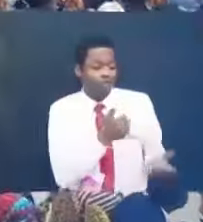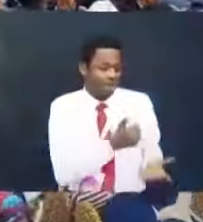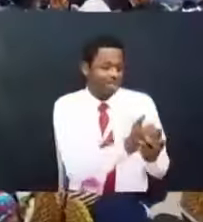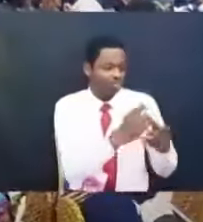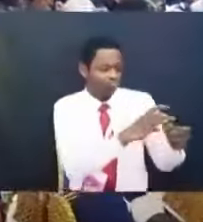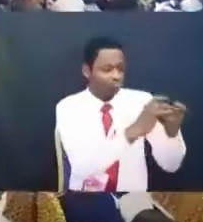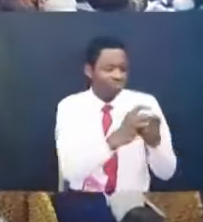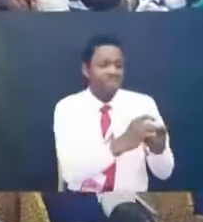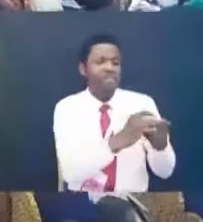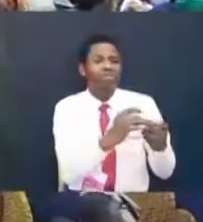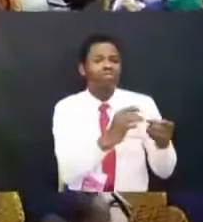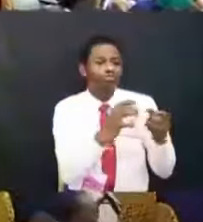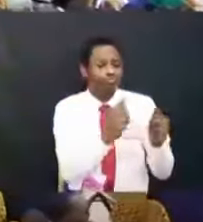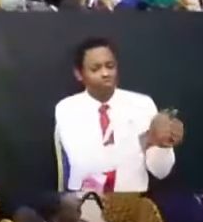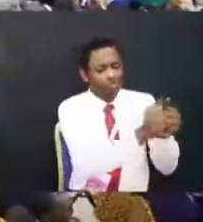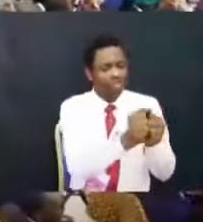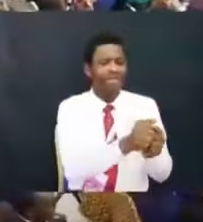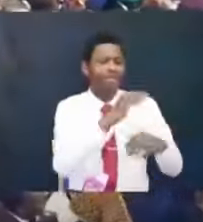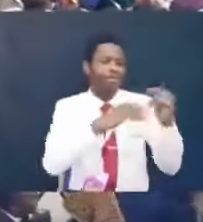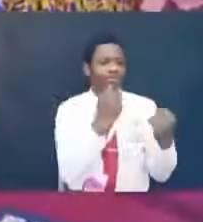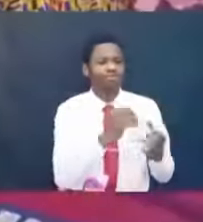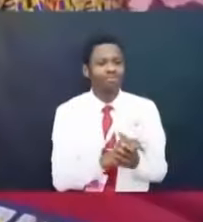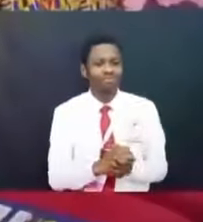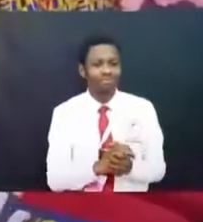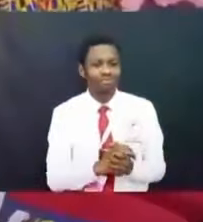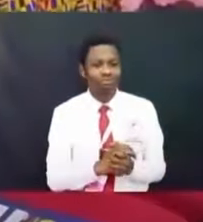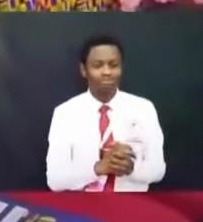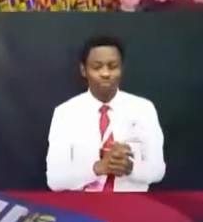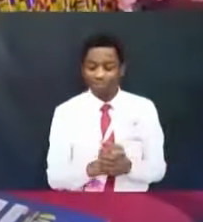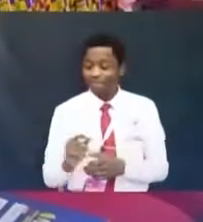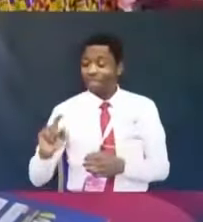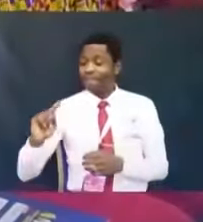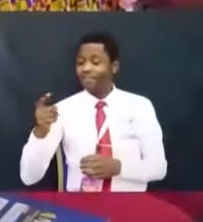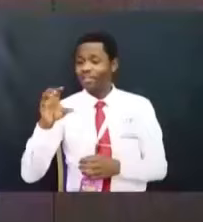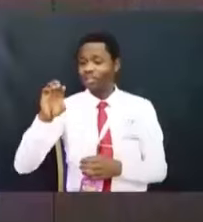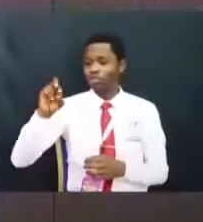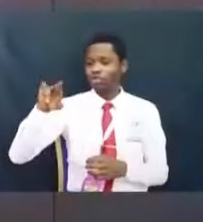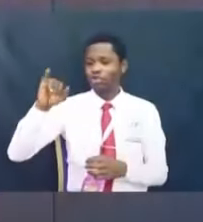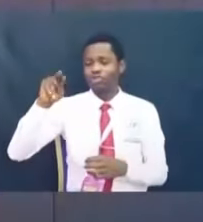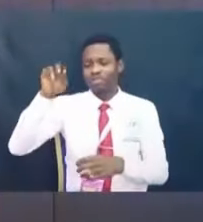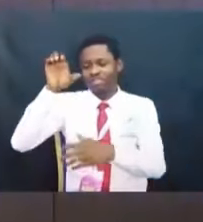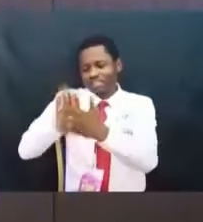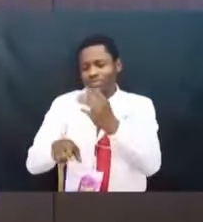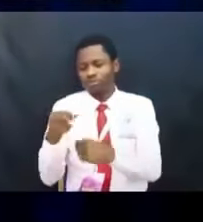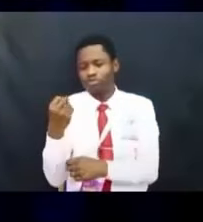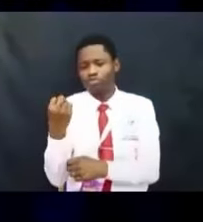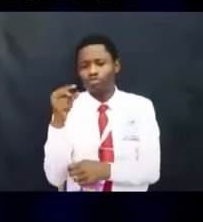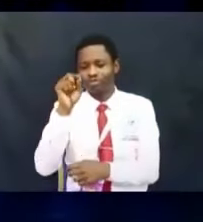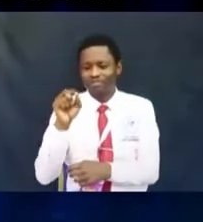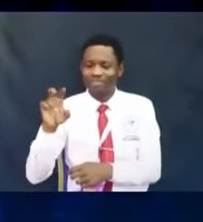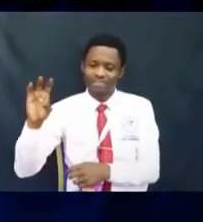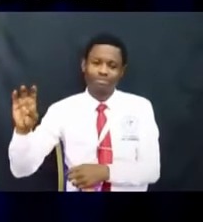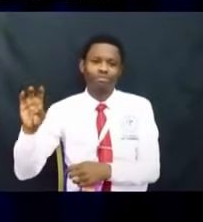They will help them build the church. 1 Corinthians 12, verse 7, please. 1